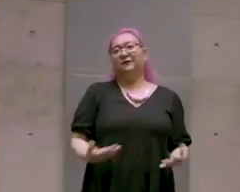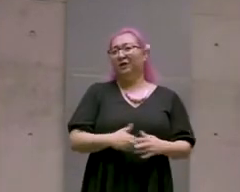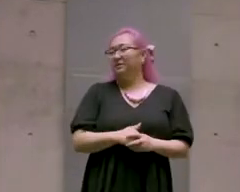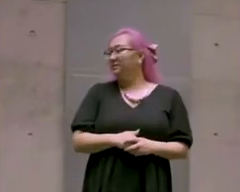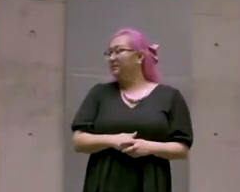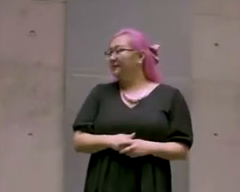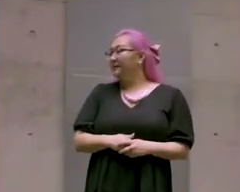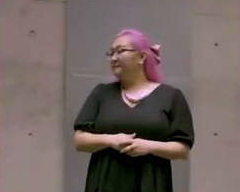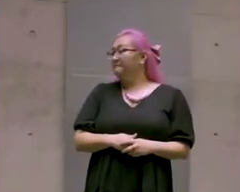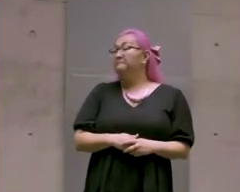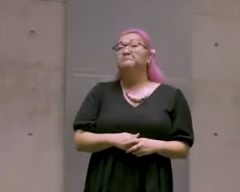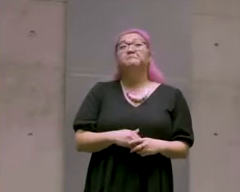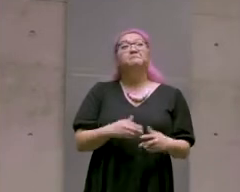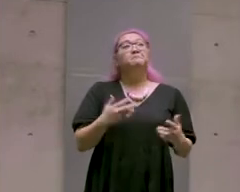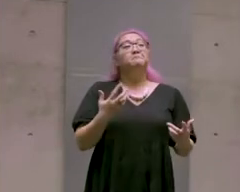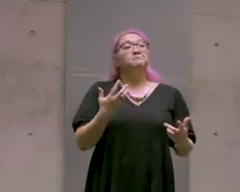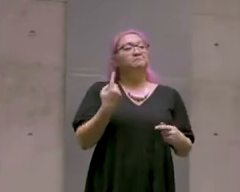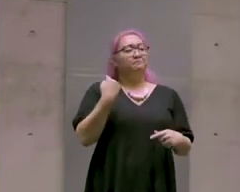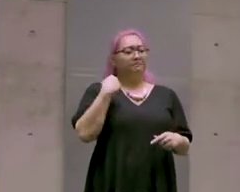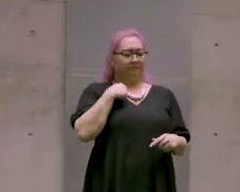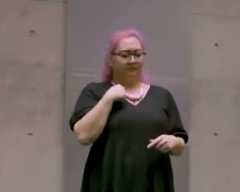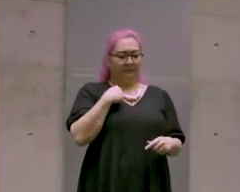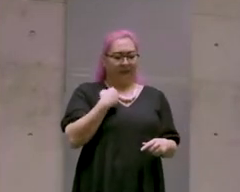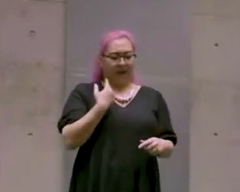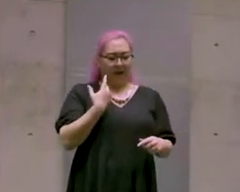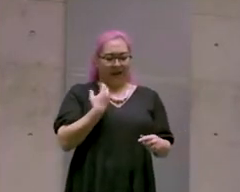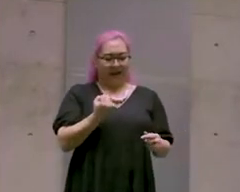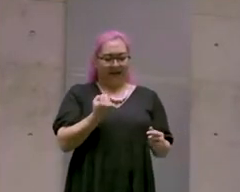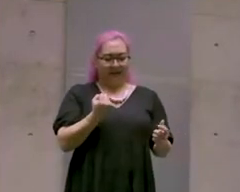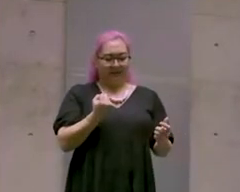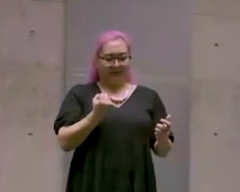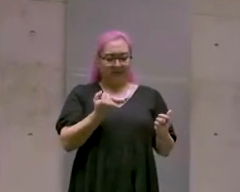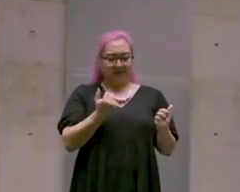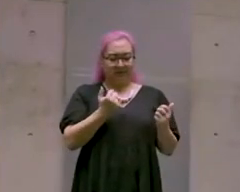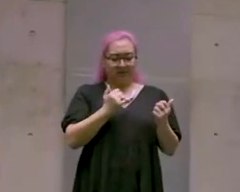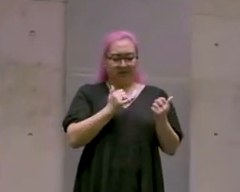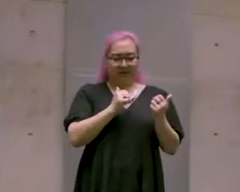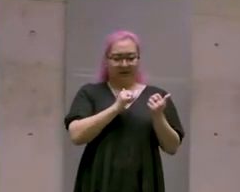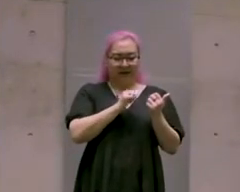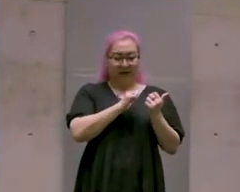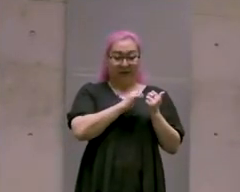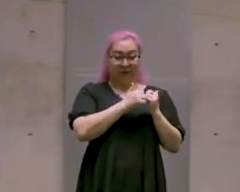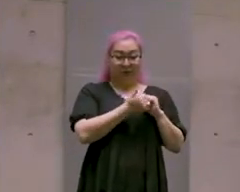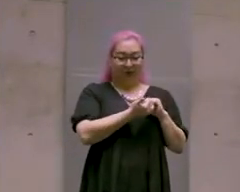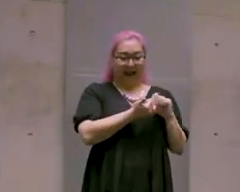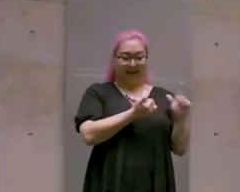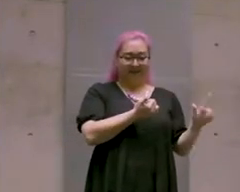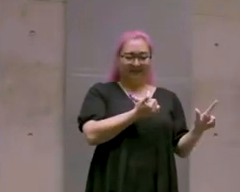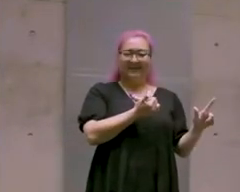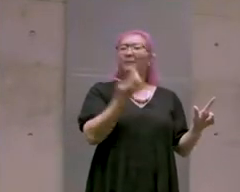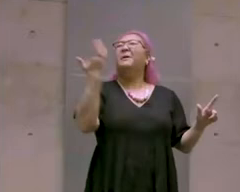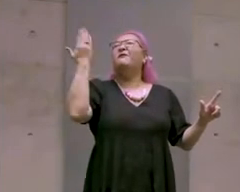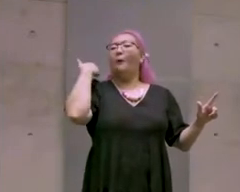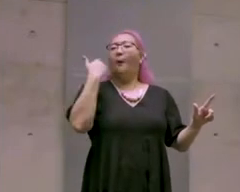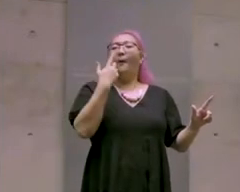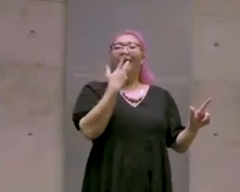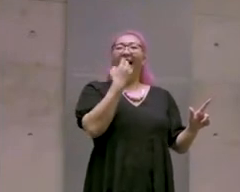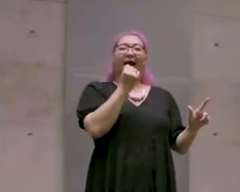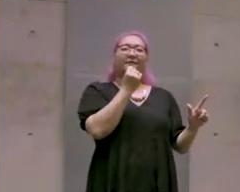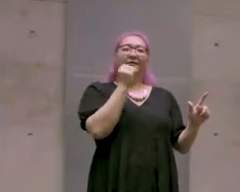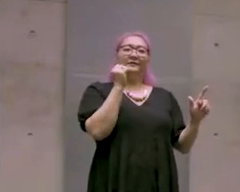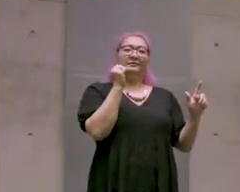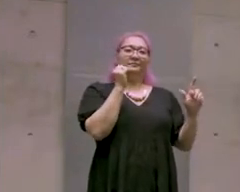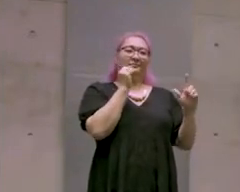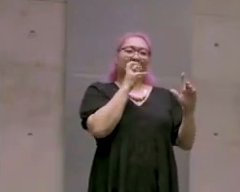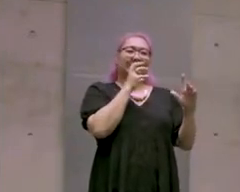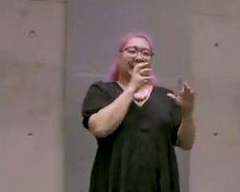I had a friend who, there used to be a secret, and if this still exists, I'm not invited to it anymore, but there was a secret